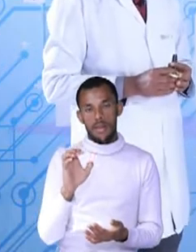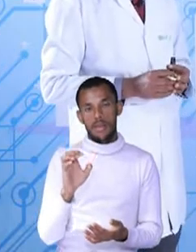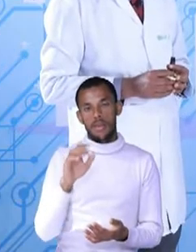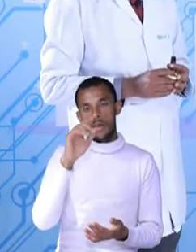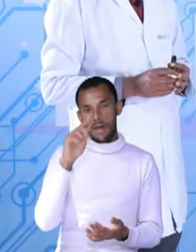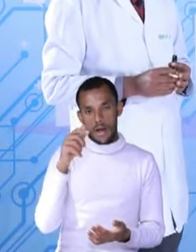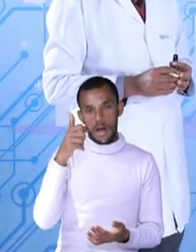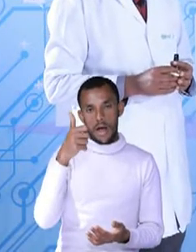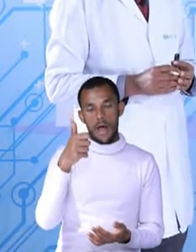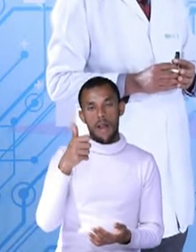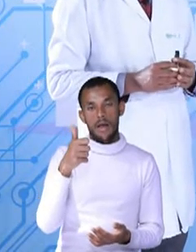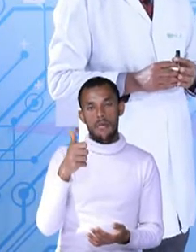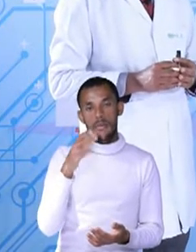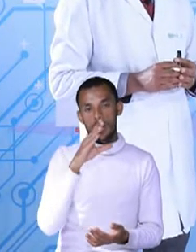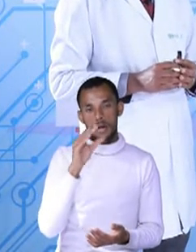gallium,